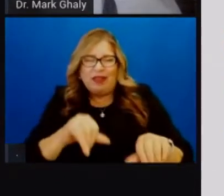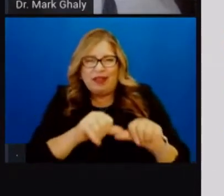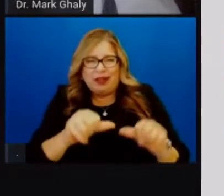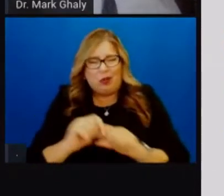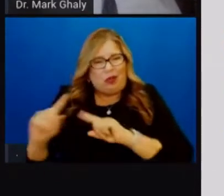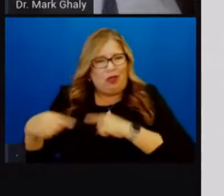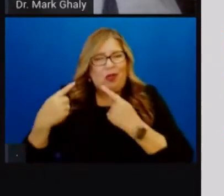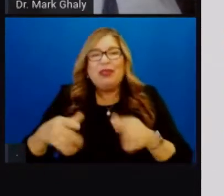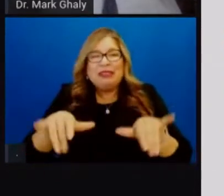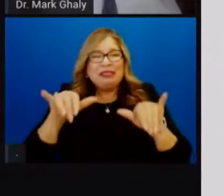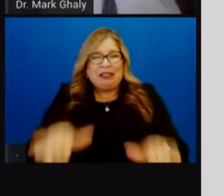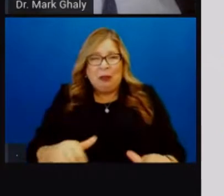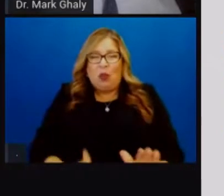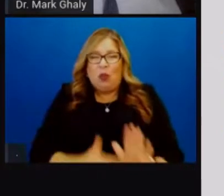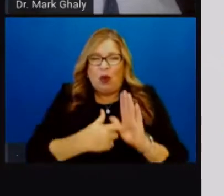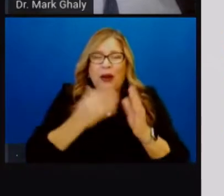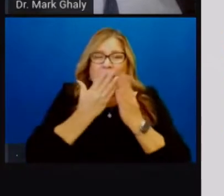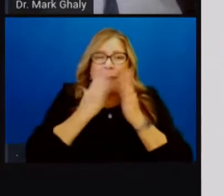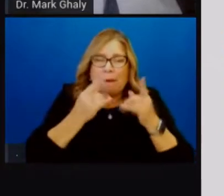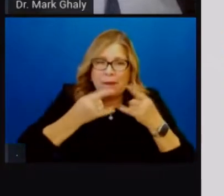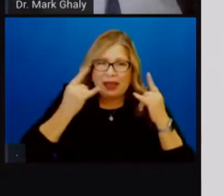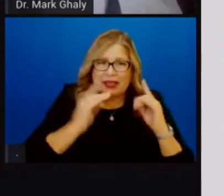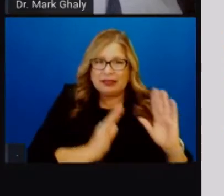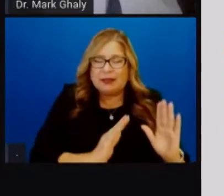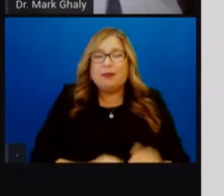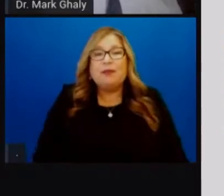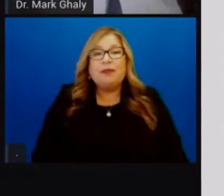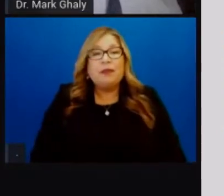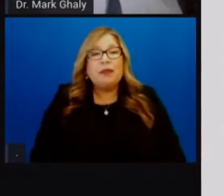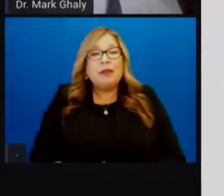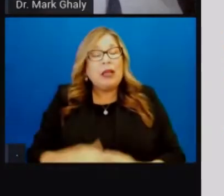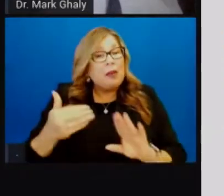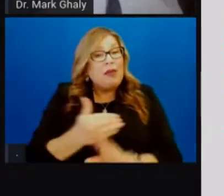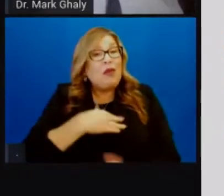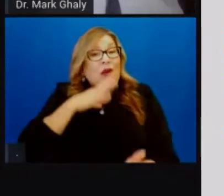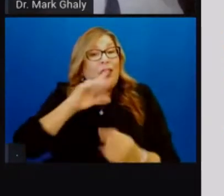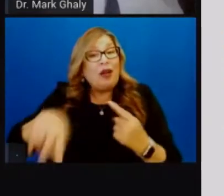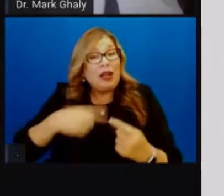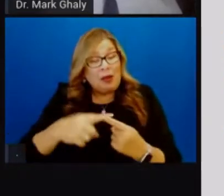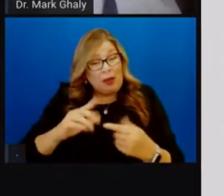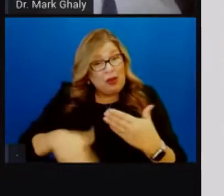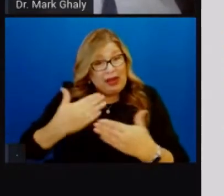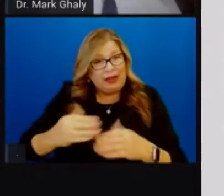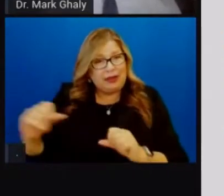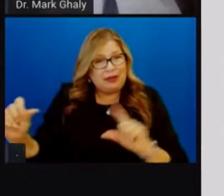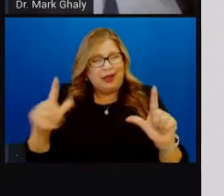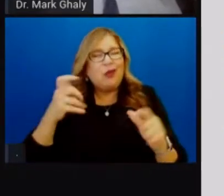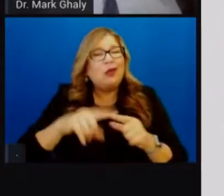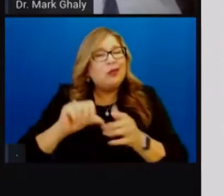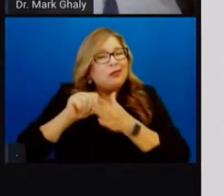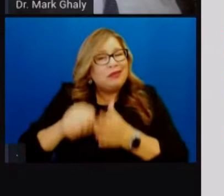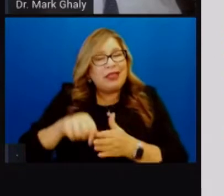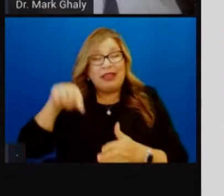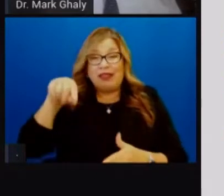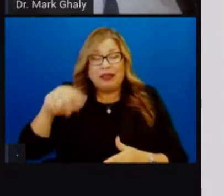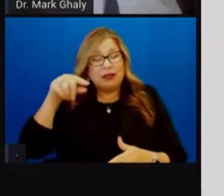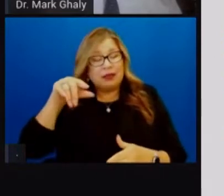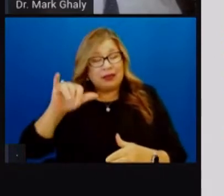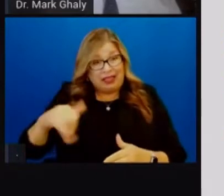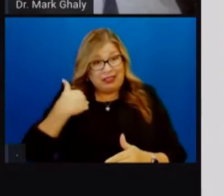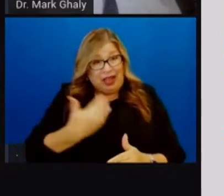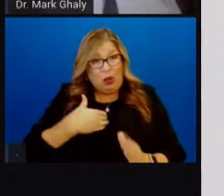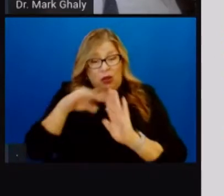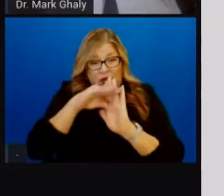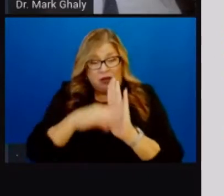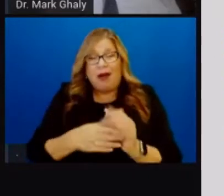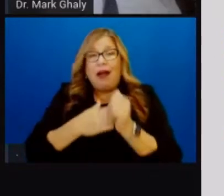also note before moving to the next slide that this is the state level guidance and that local